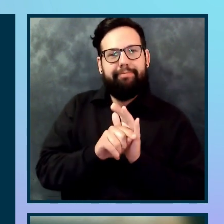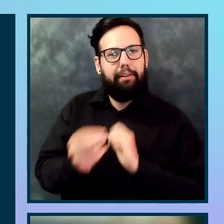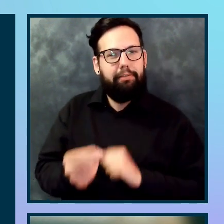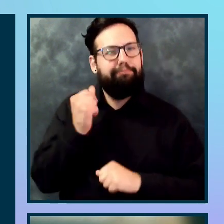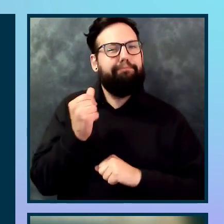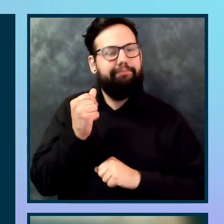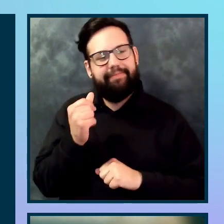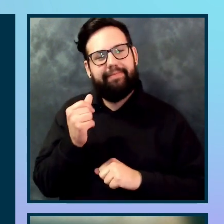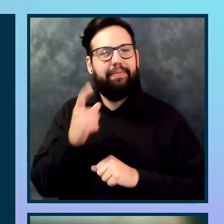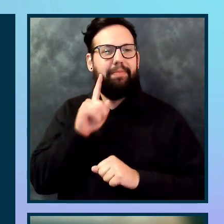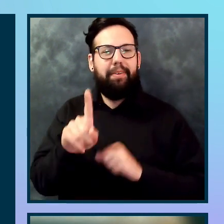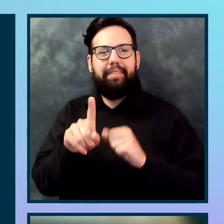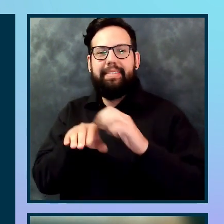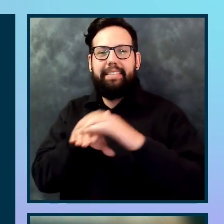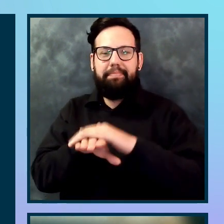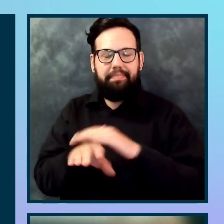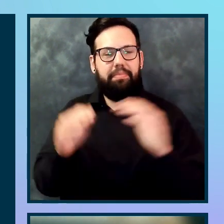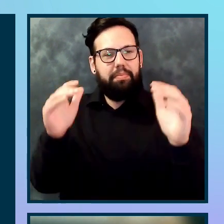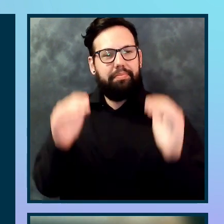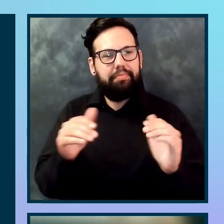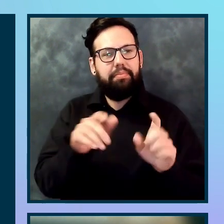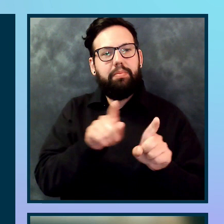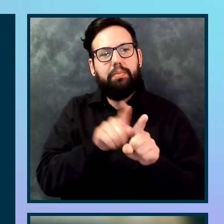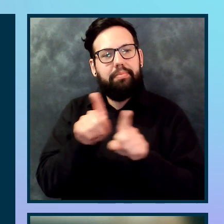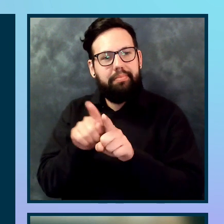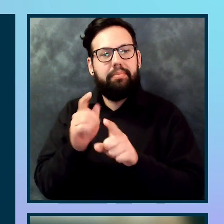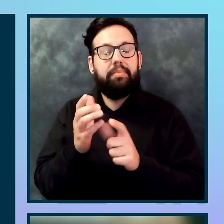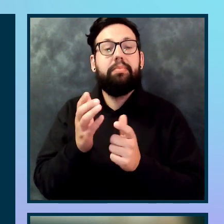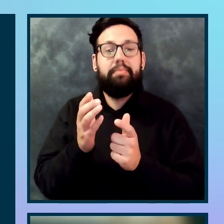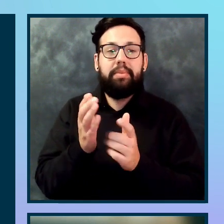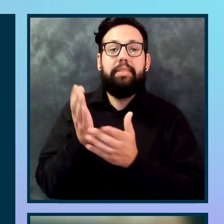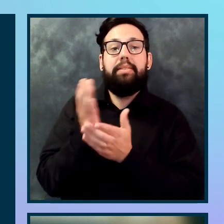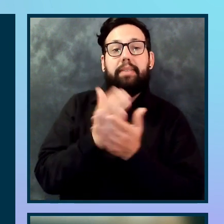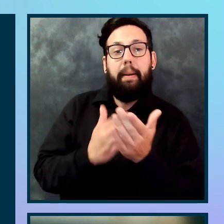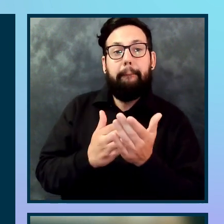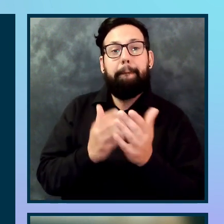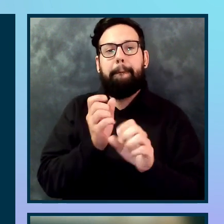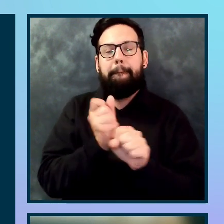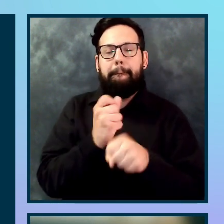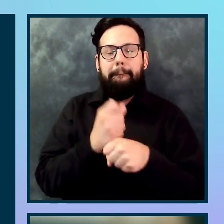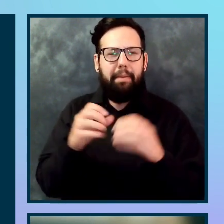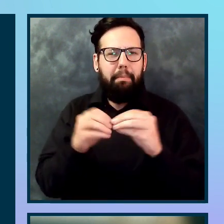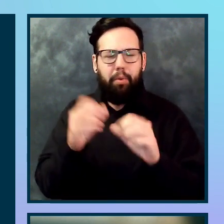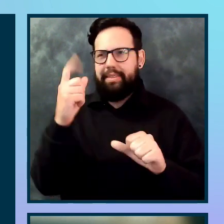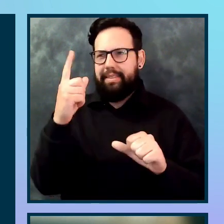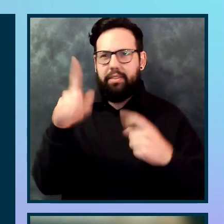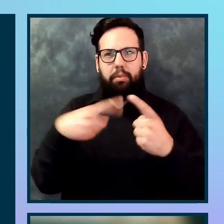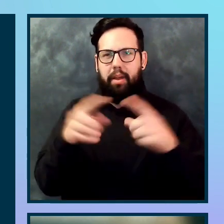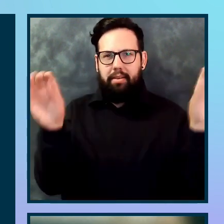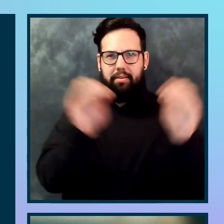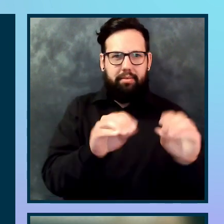careful. Also, some elements make much more sense when they are grouped together or contained in a certain